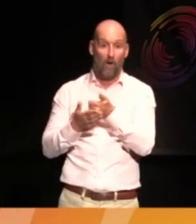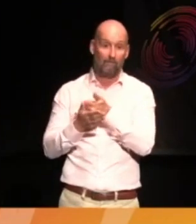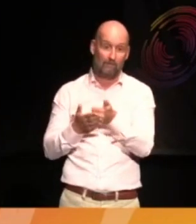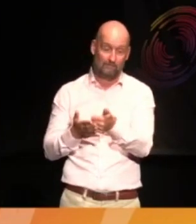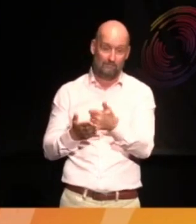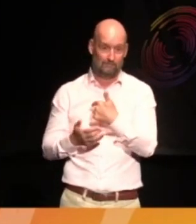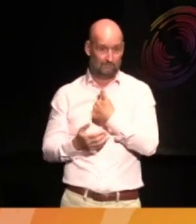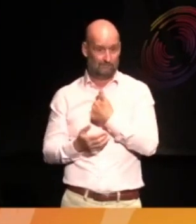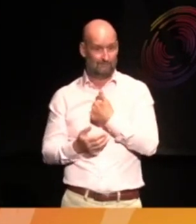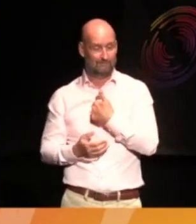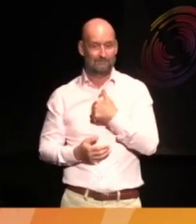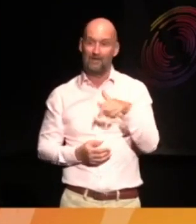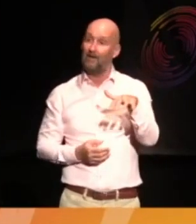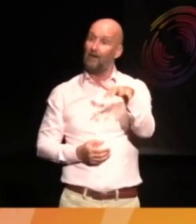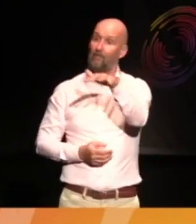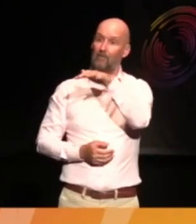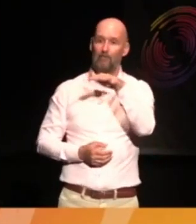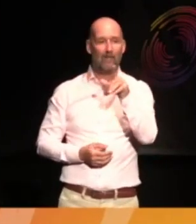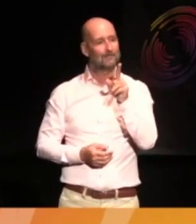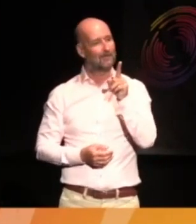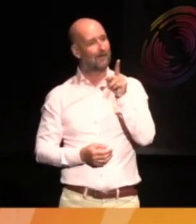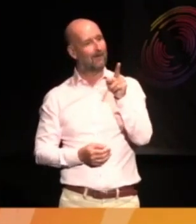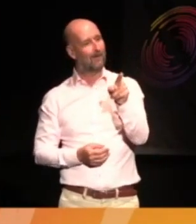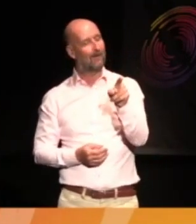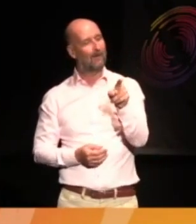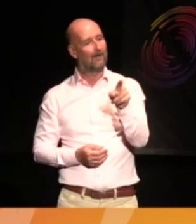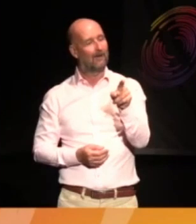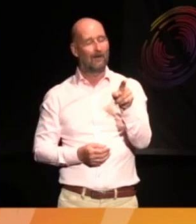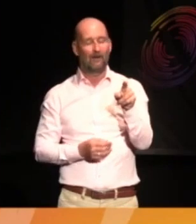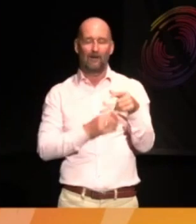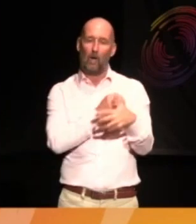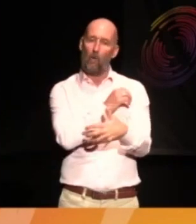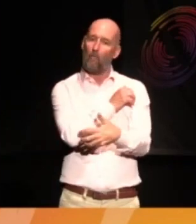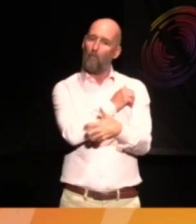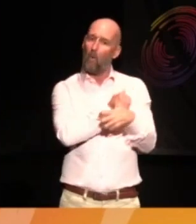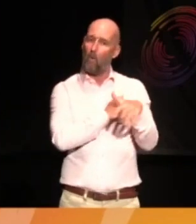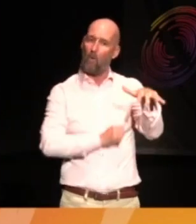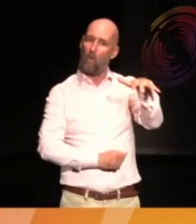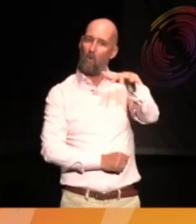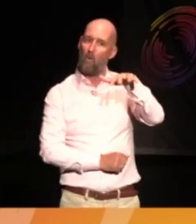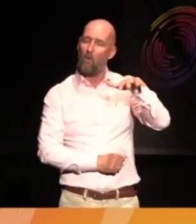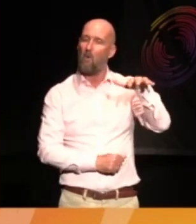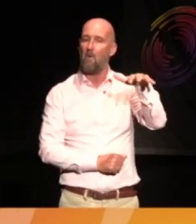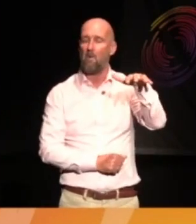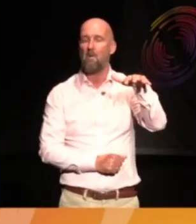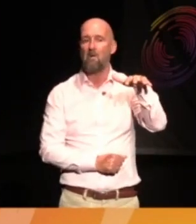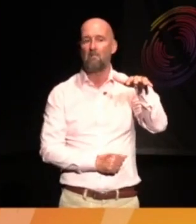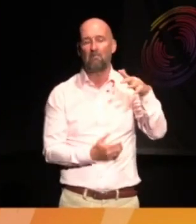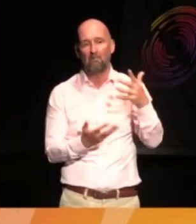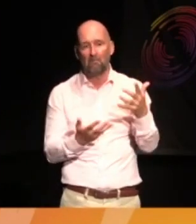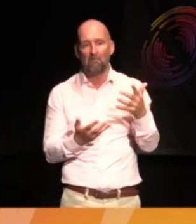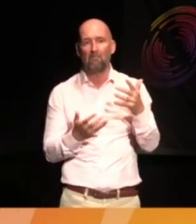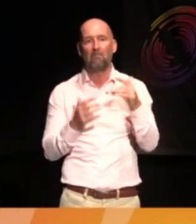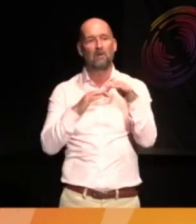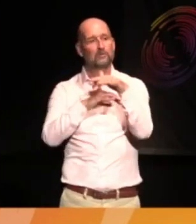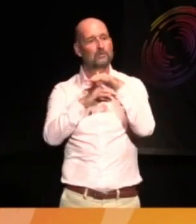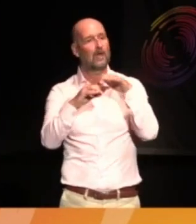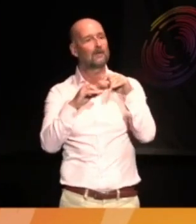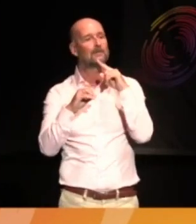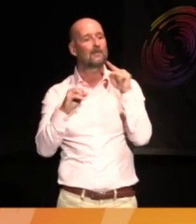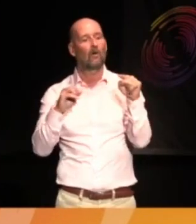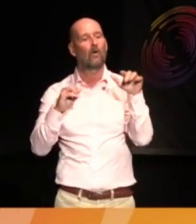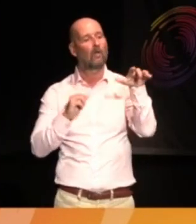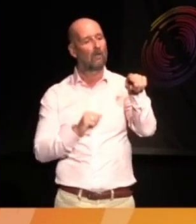places that are considered poorer, shall we say, by certain societal